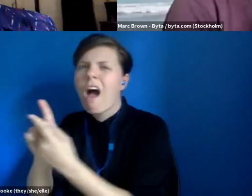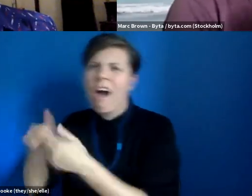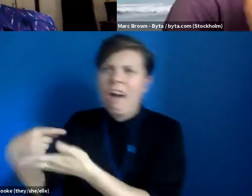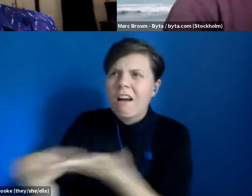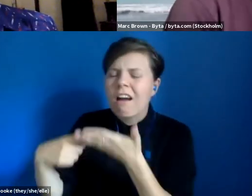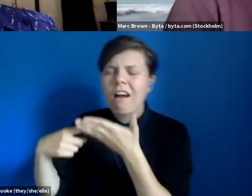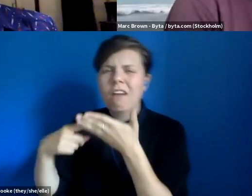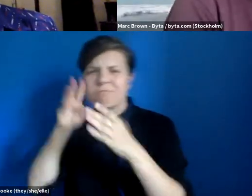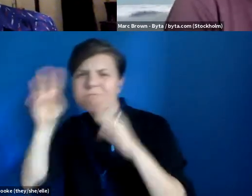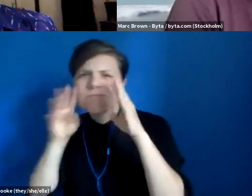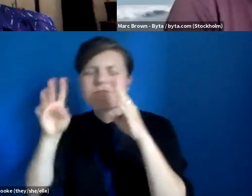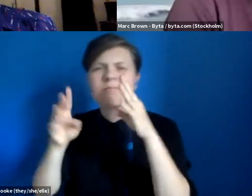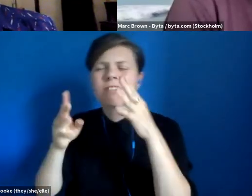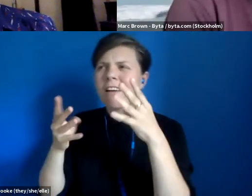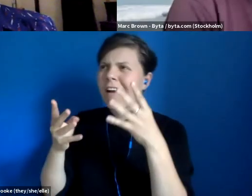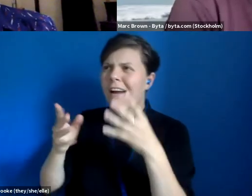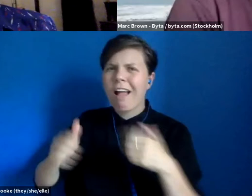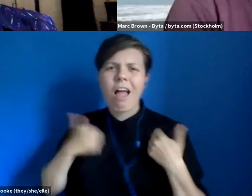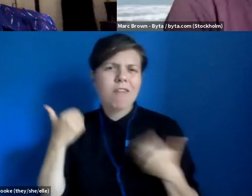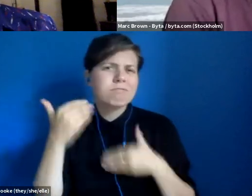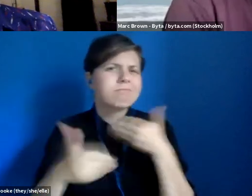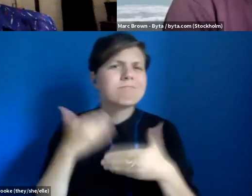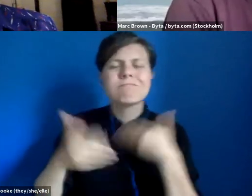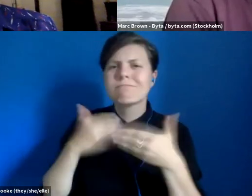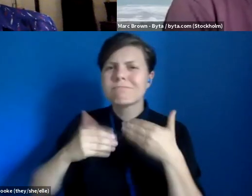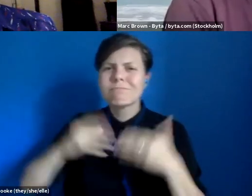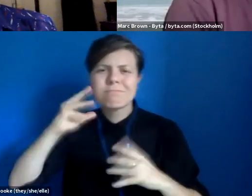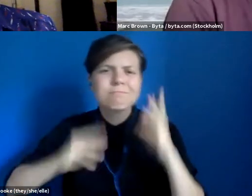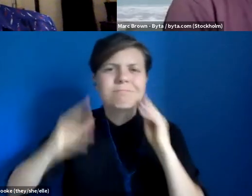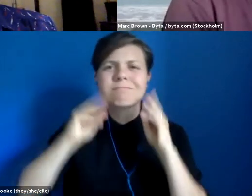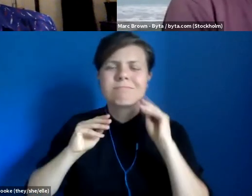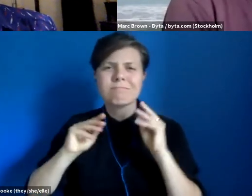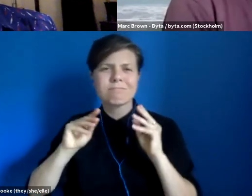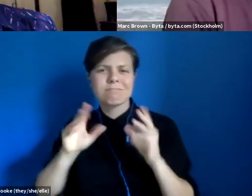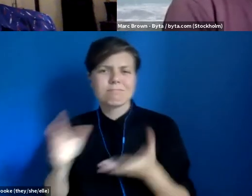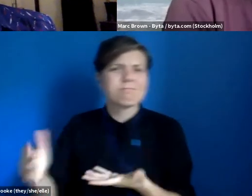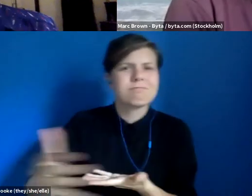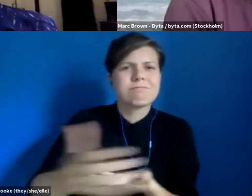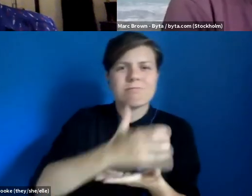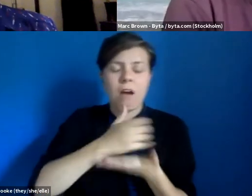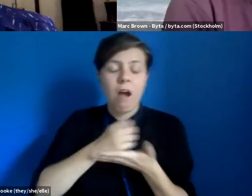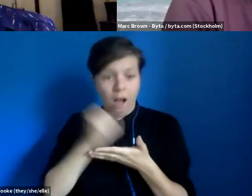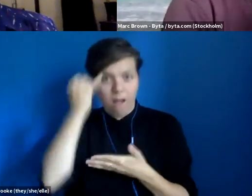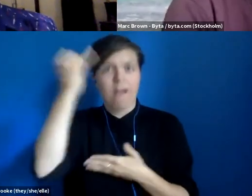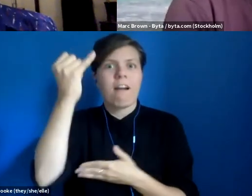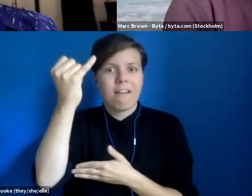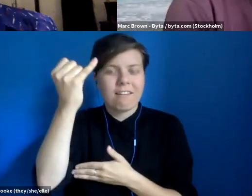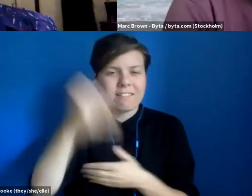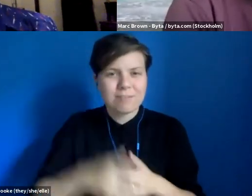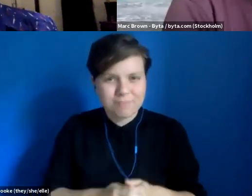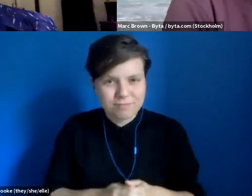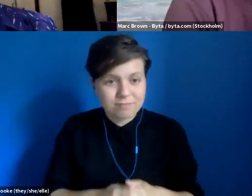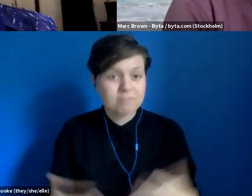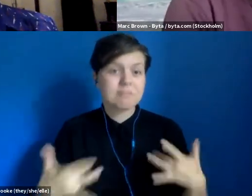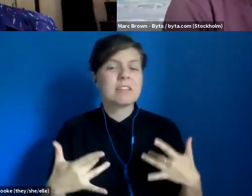experienced out in our normal day-to-day work. And so in this case, usually Mo does a short intro and then I talk, I